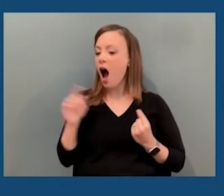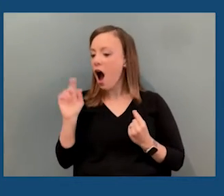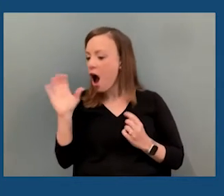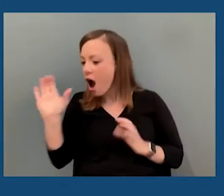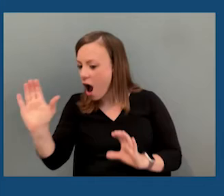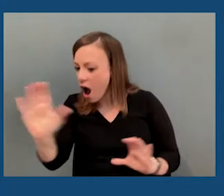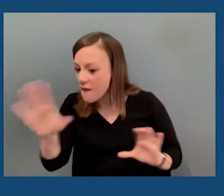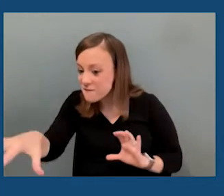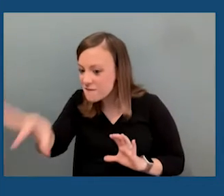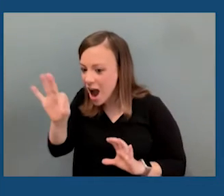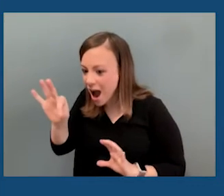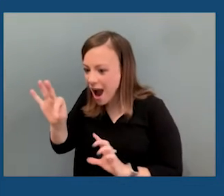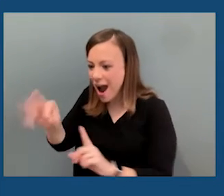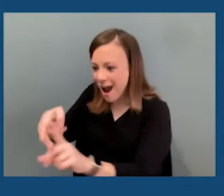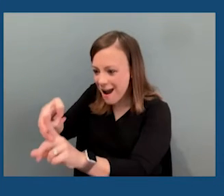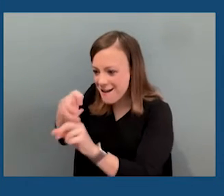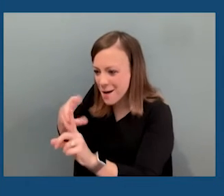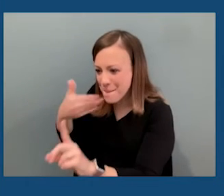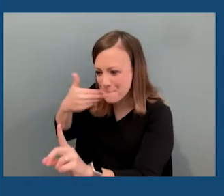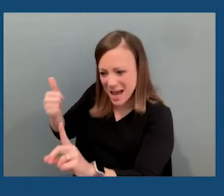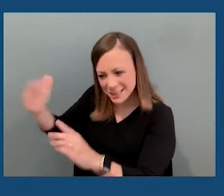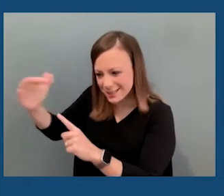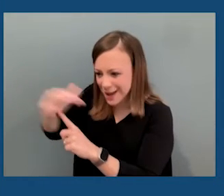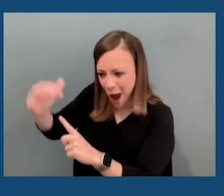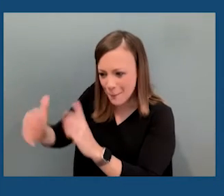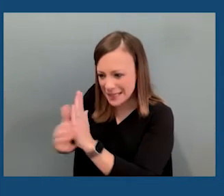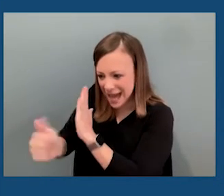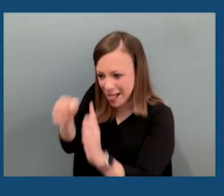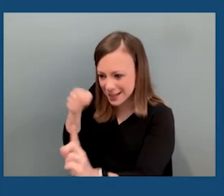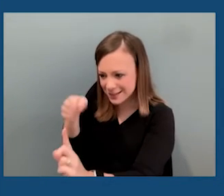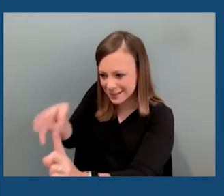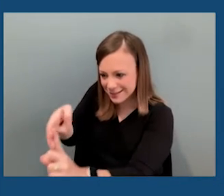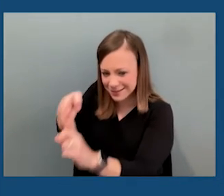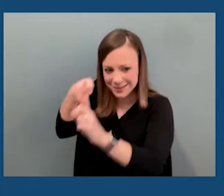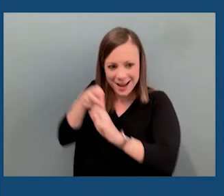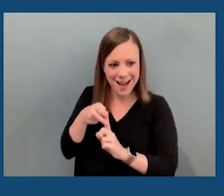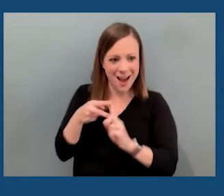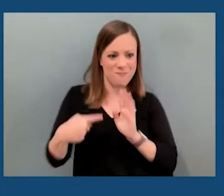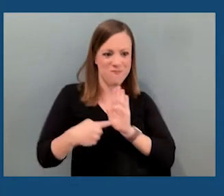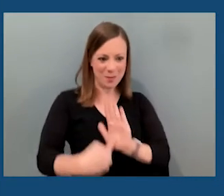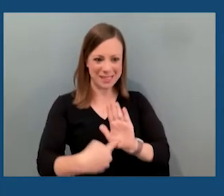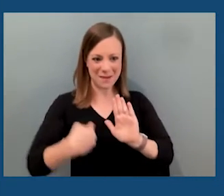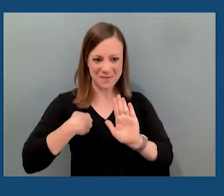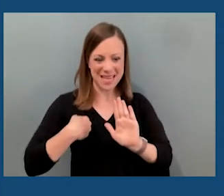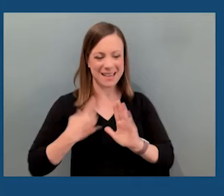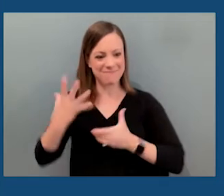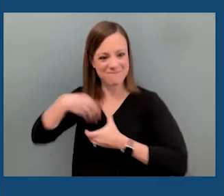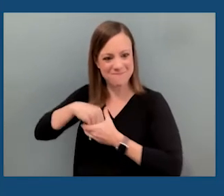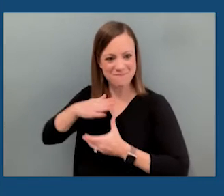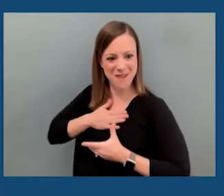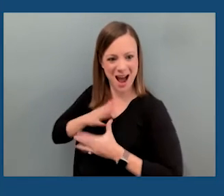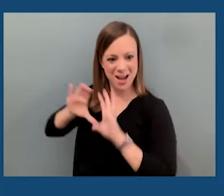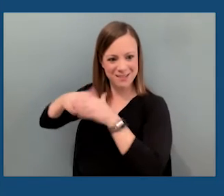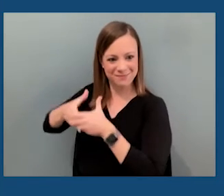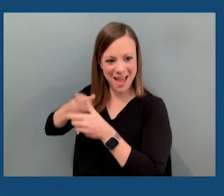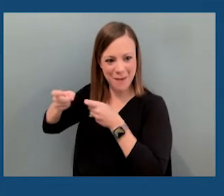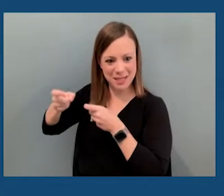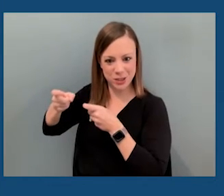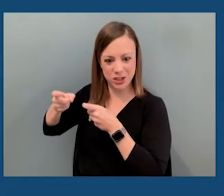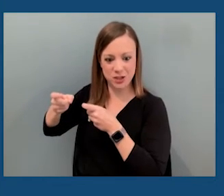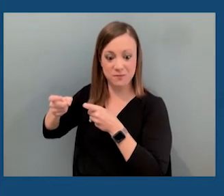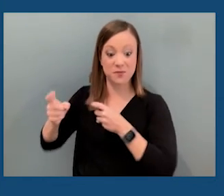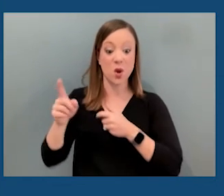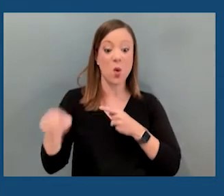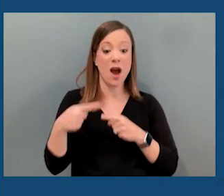my administration every single day. I want to thank them for all they do. You know, when I first spoke here, I was pretty much a rookie governor. I think I've